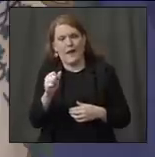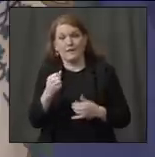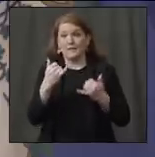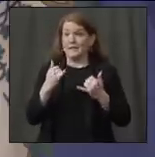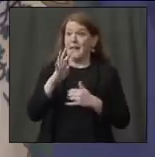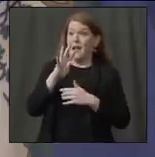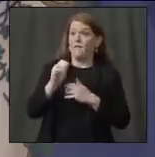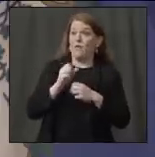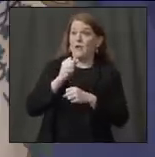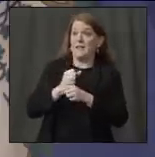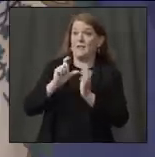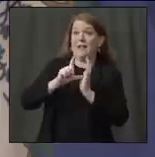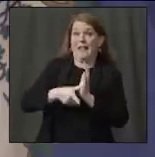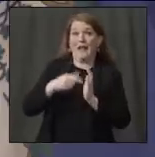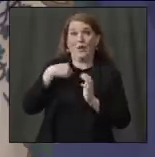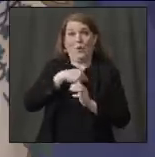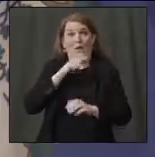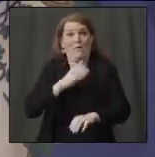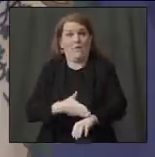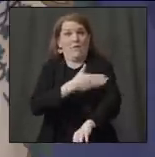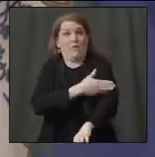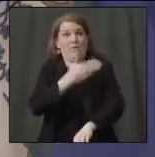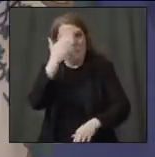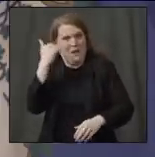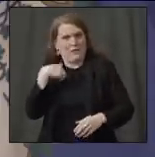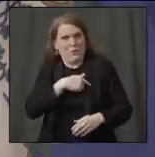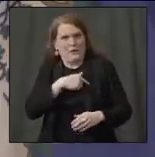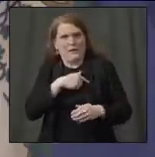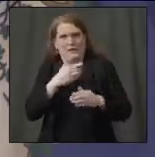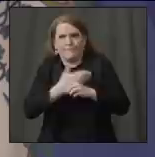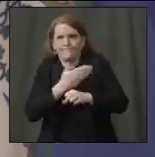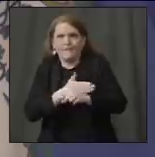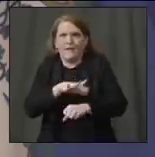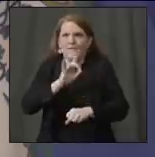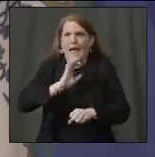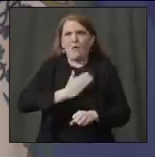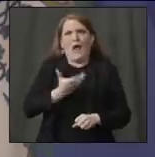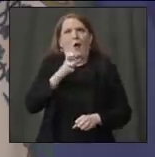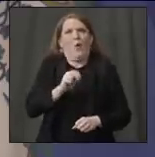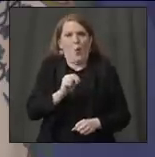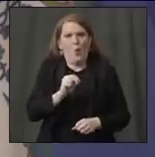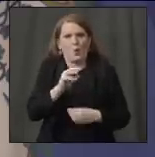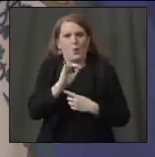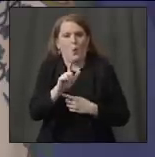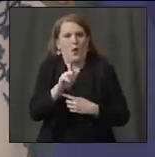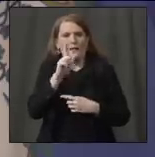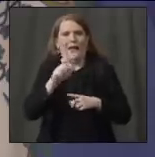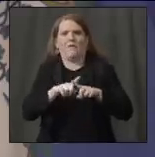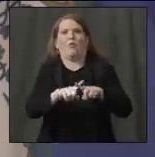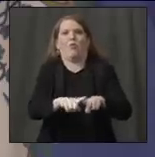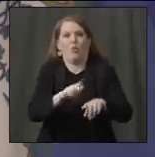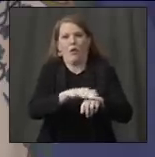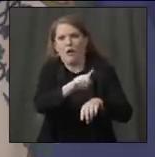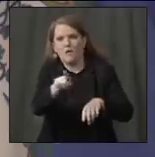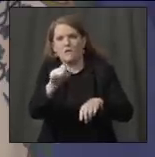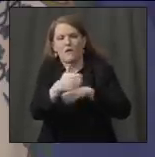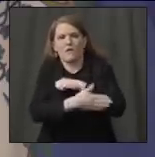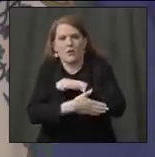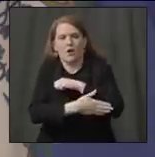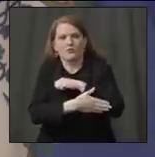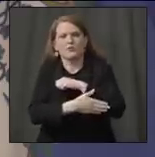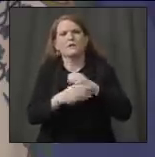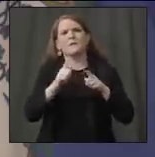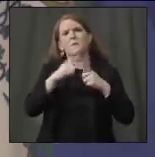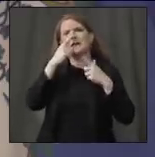were before. But it was just interesting hearing from some states like North Dakota and Wyoming, for example, where they have